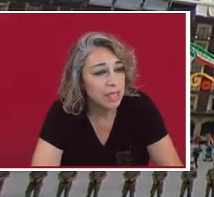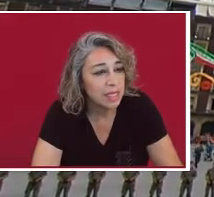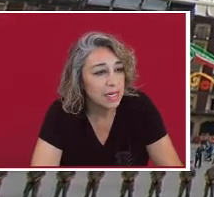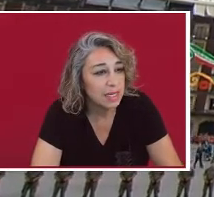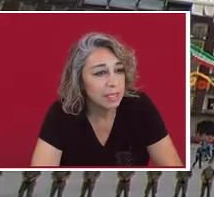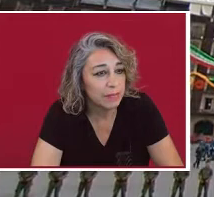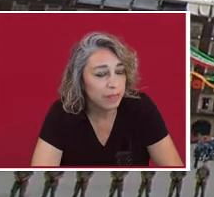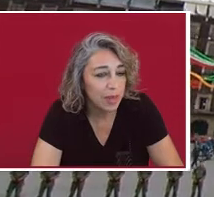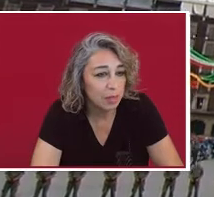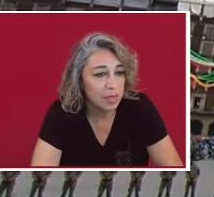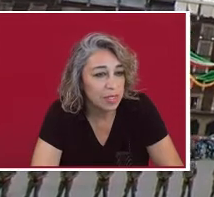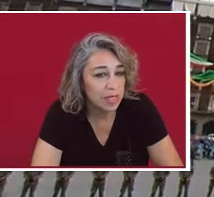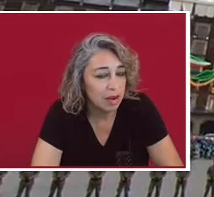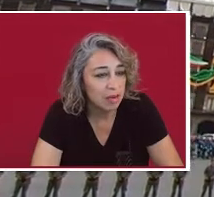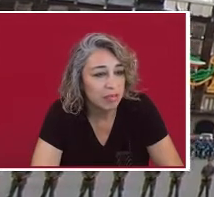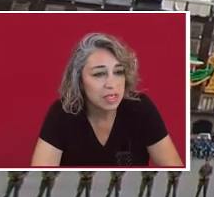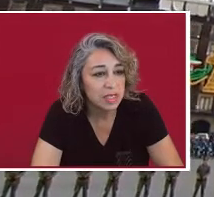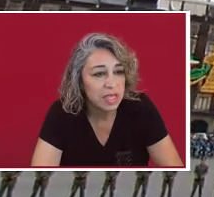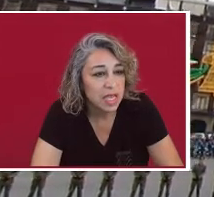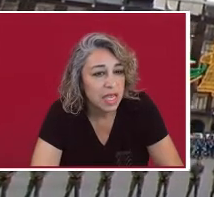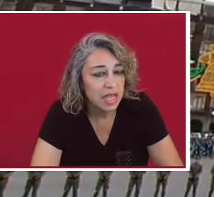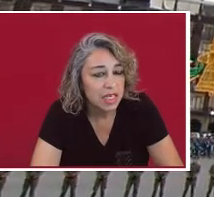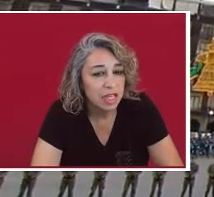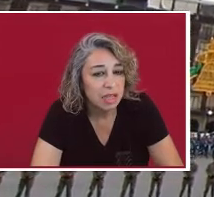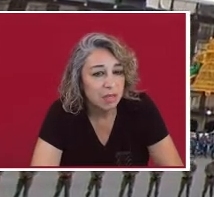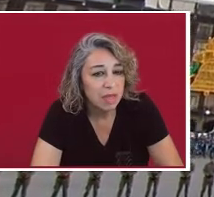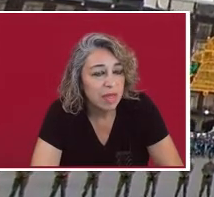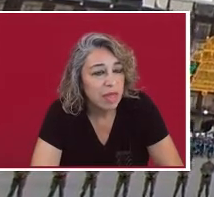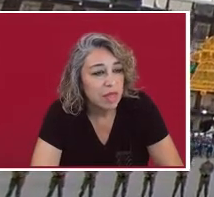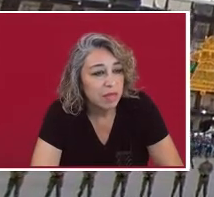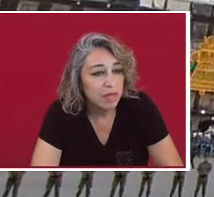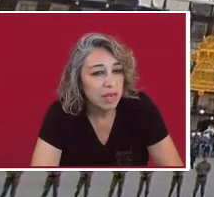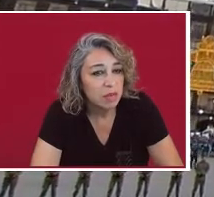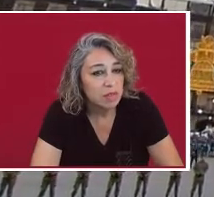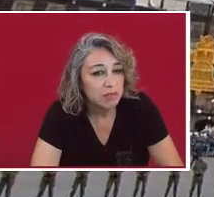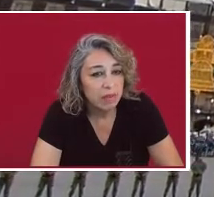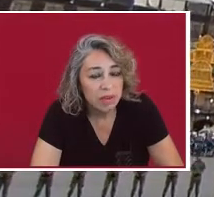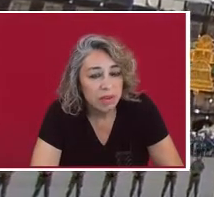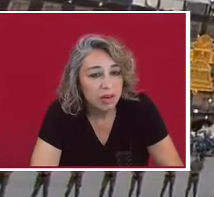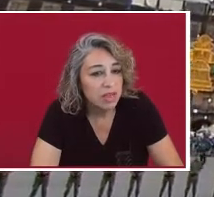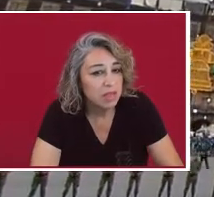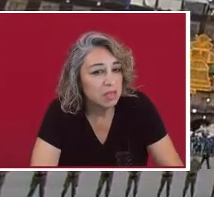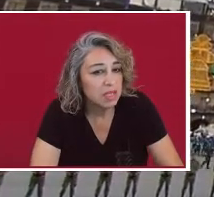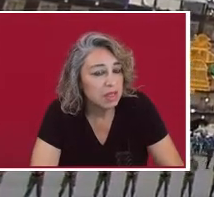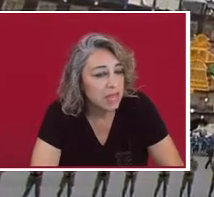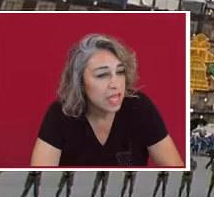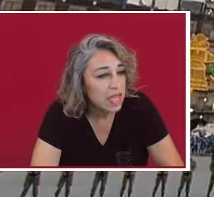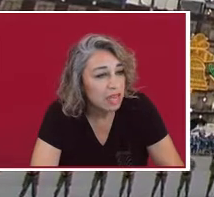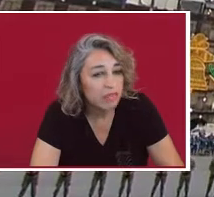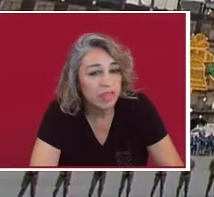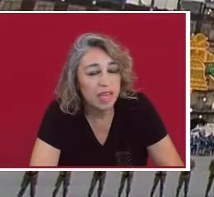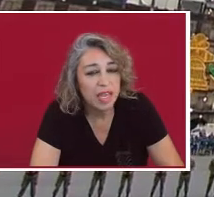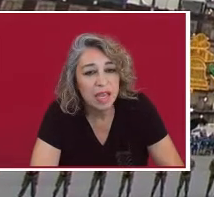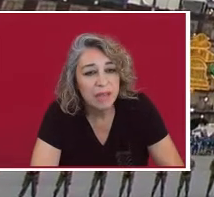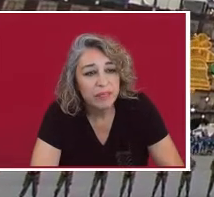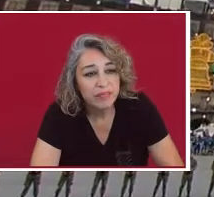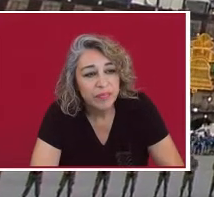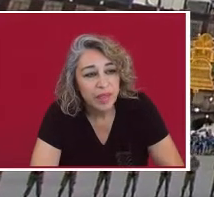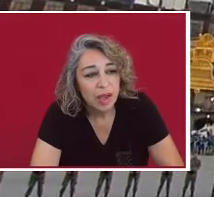the president that was in office and tell him that he was vulgar, that he was a thief, that